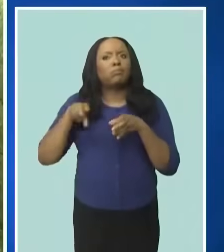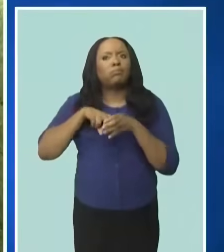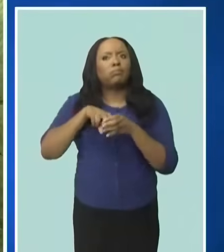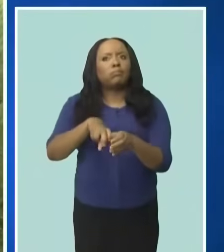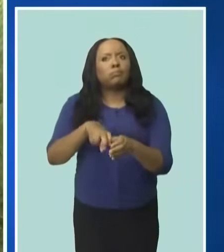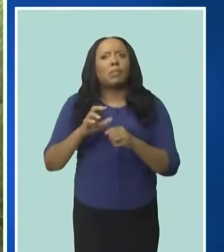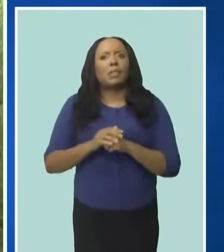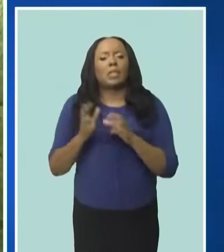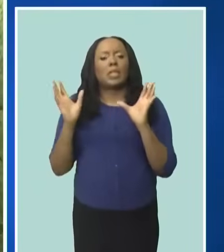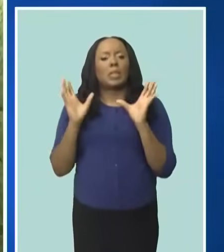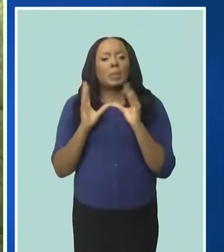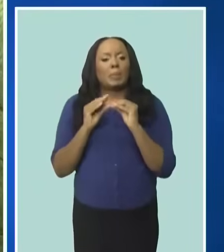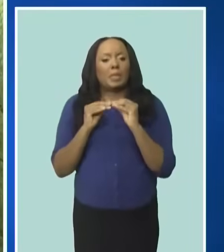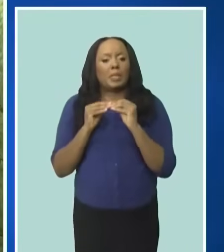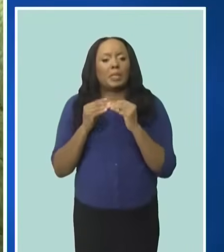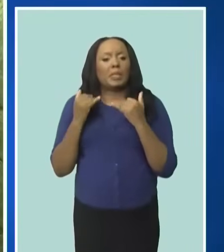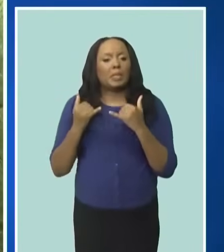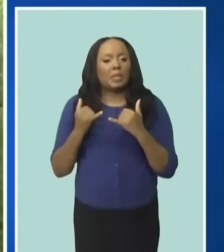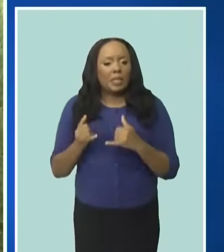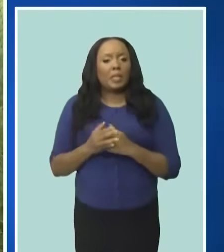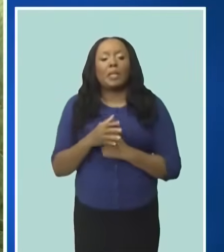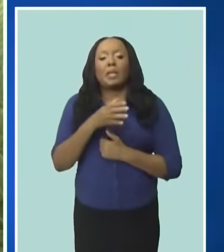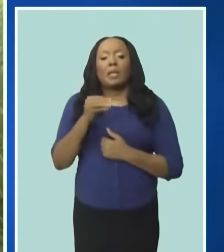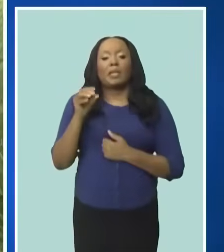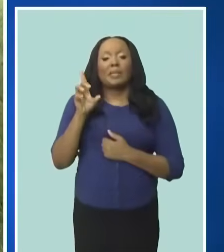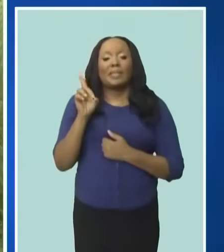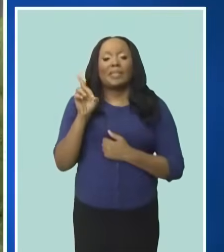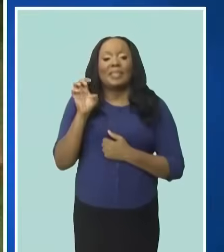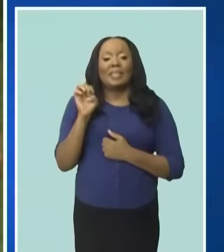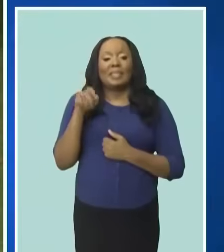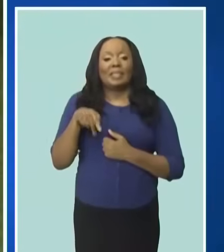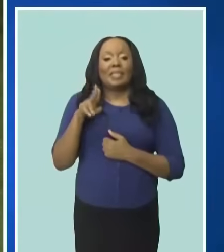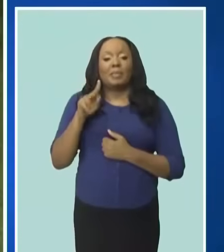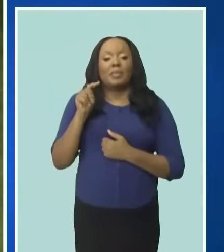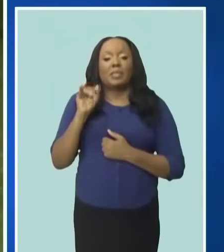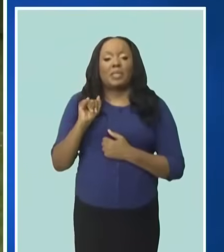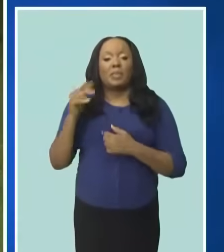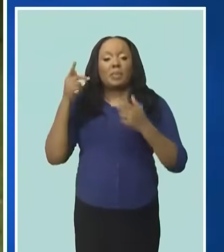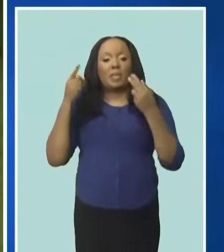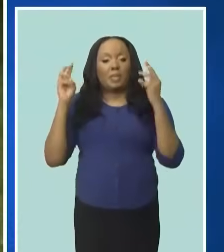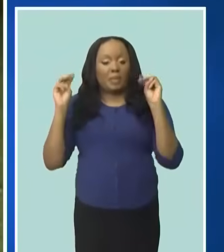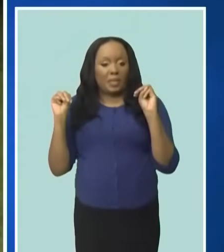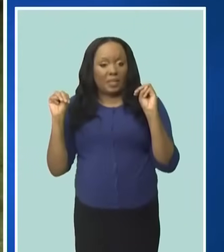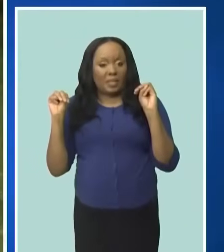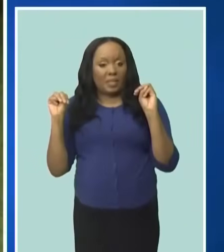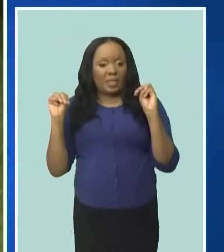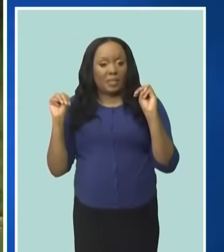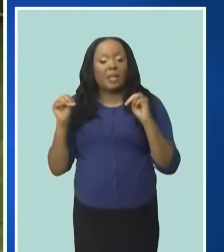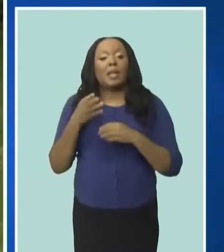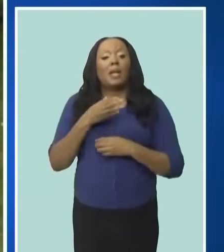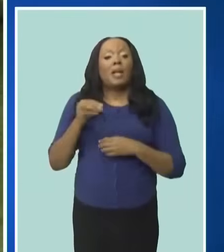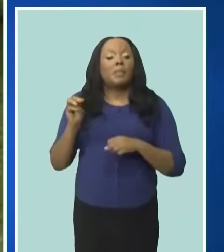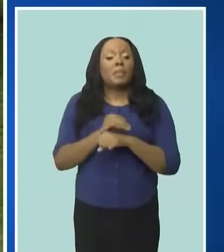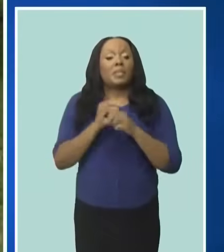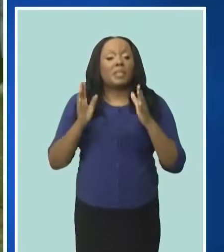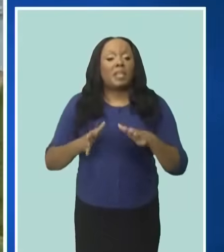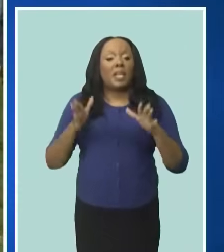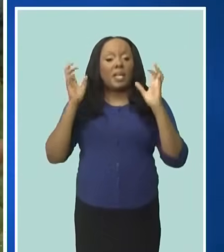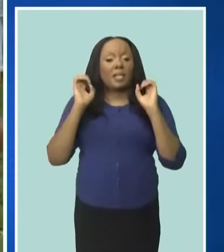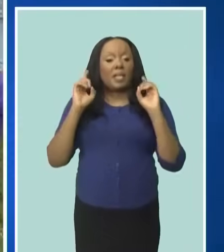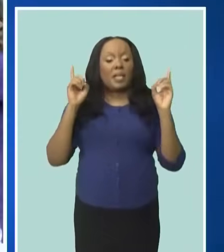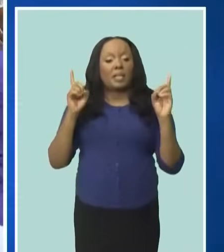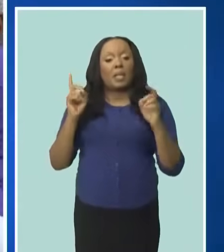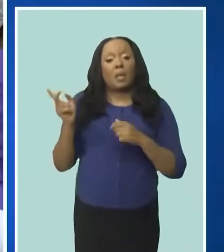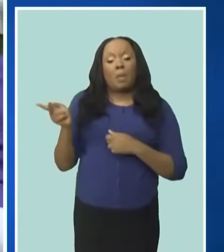at the Barbados Transport Authority, and in attendance were Deputy Prime Minister and Minister of Transport and Works, Santia